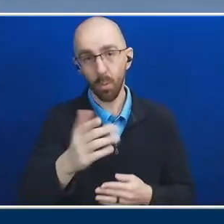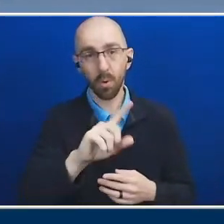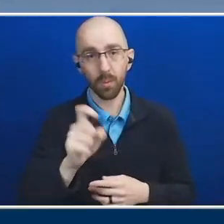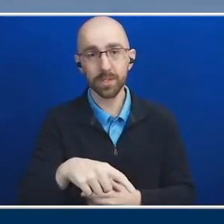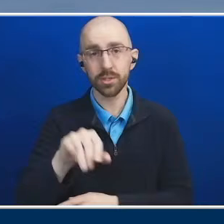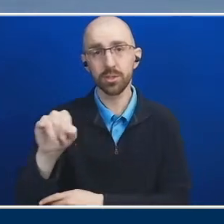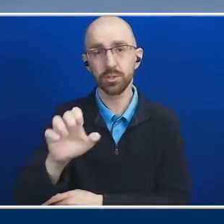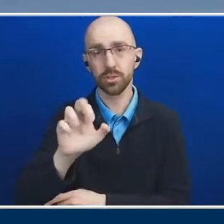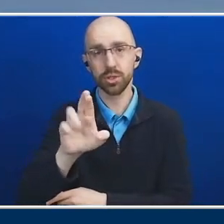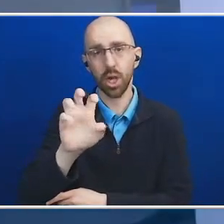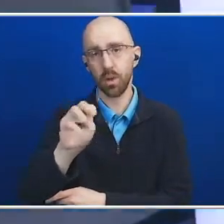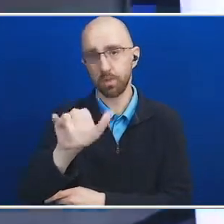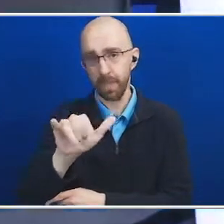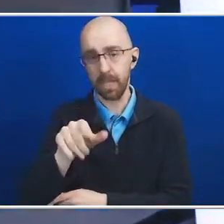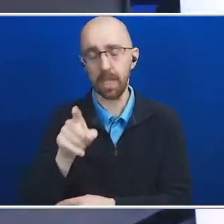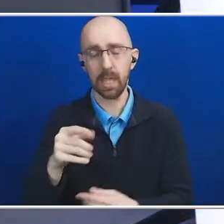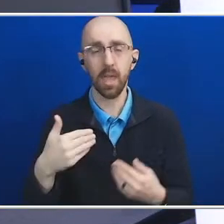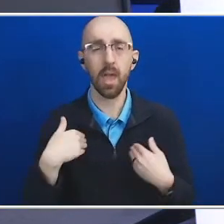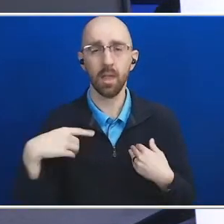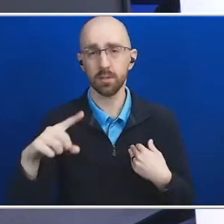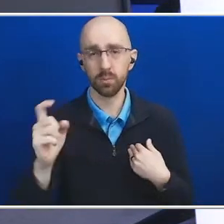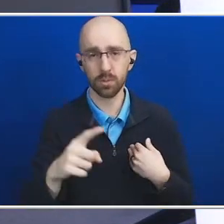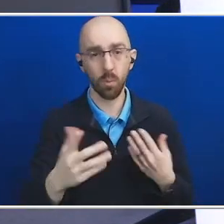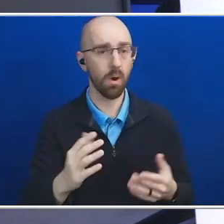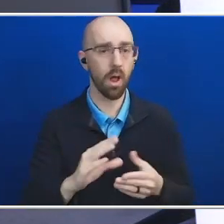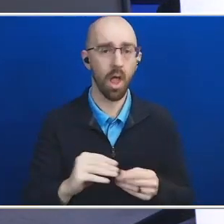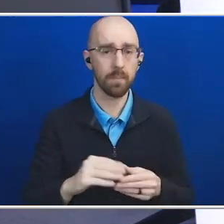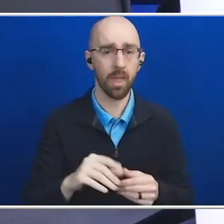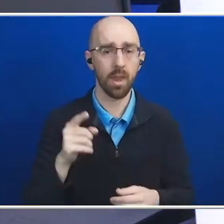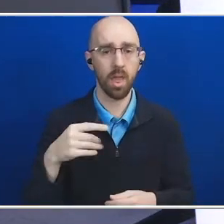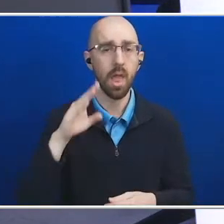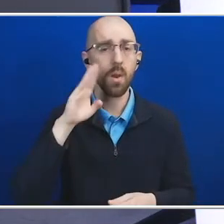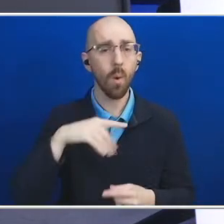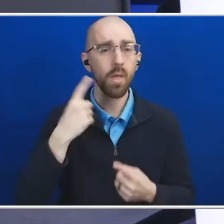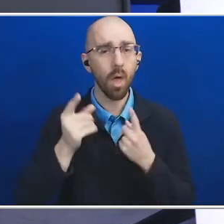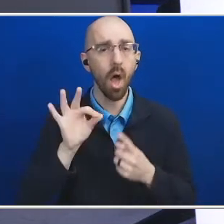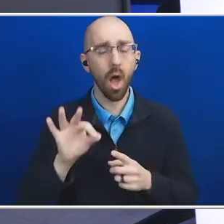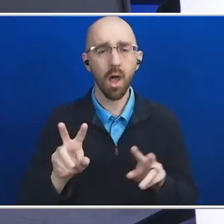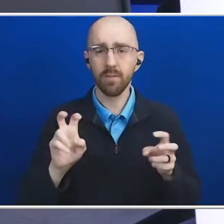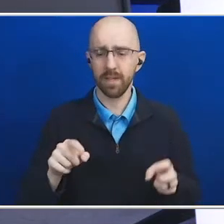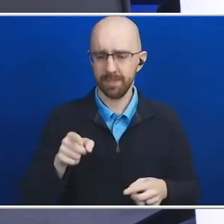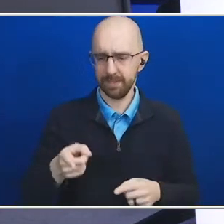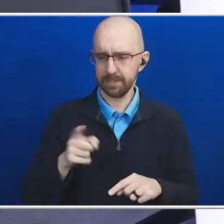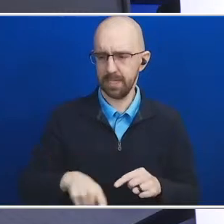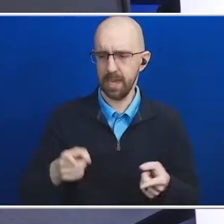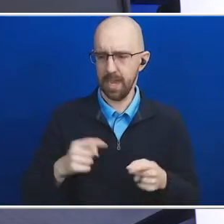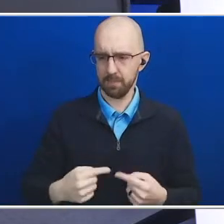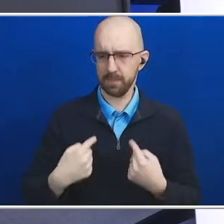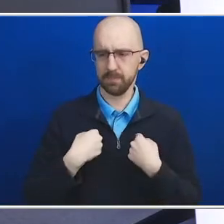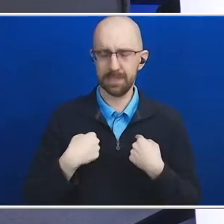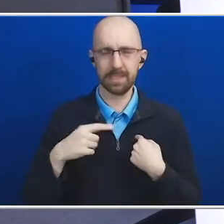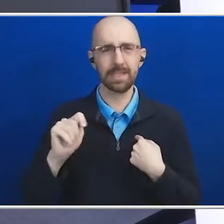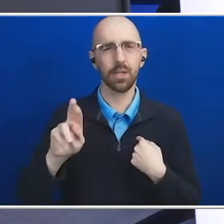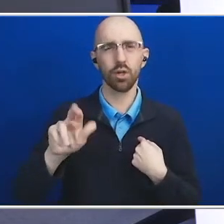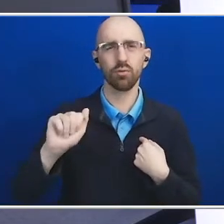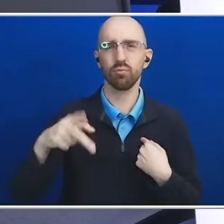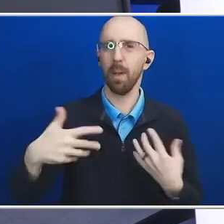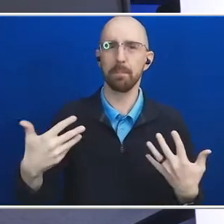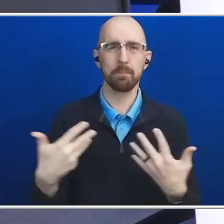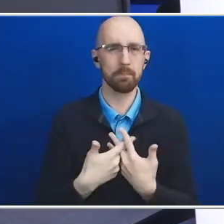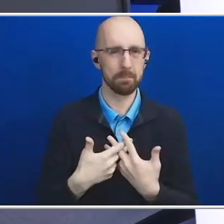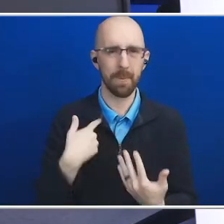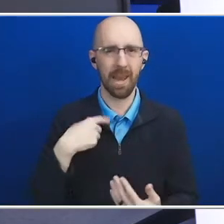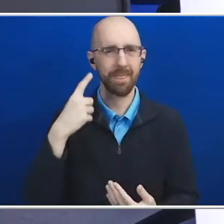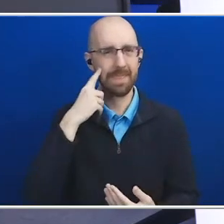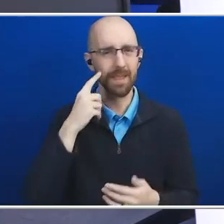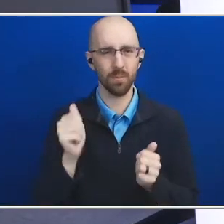has a question and comment. He goes, I know the thought of, quote, this couldn't happen to me can be such a trap. And I think right along with it is, I fully